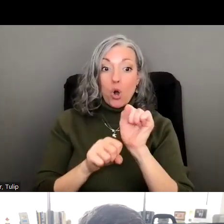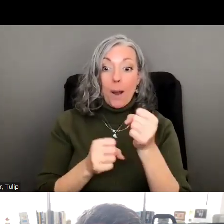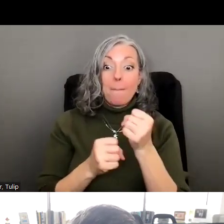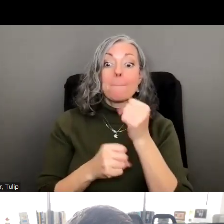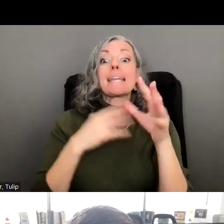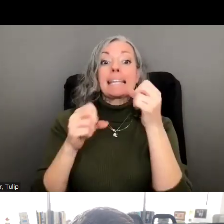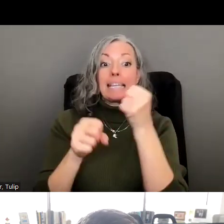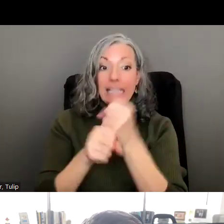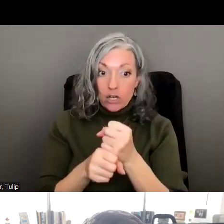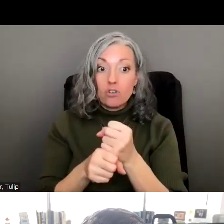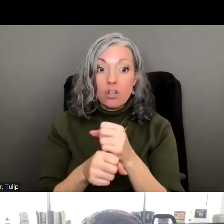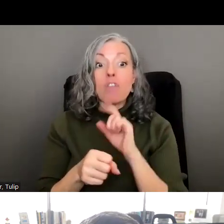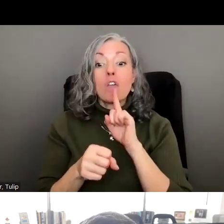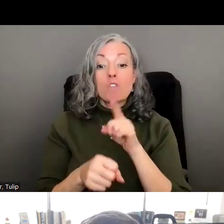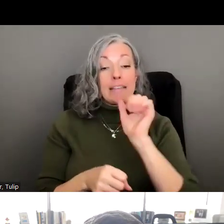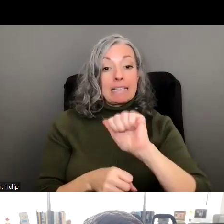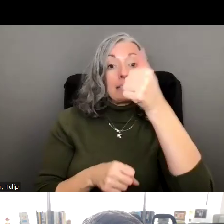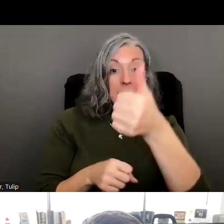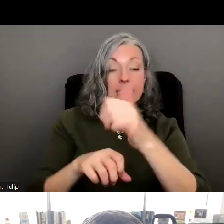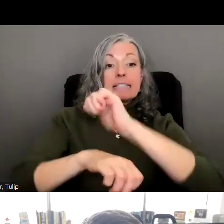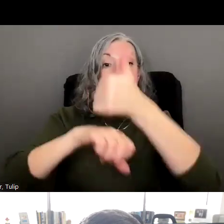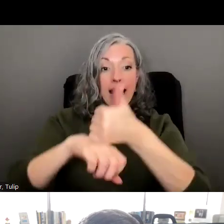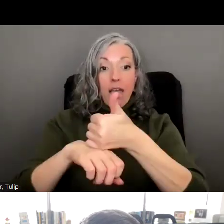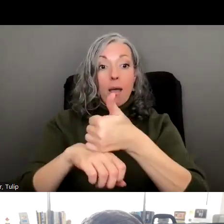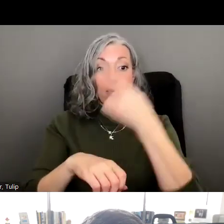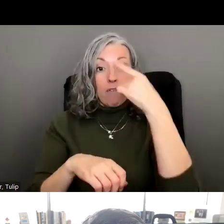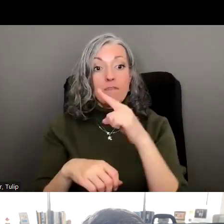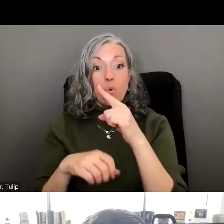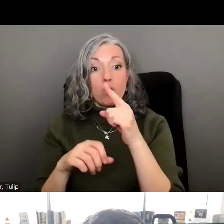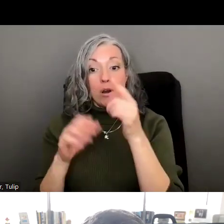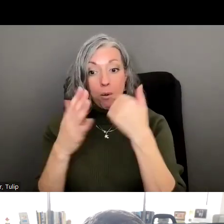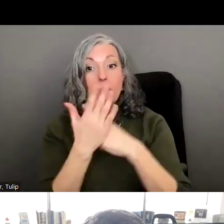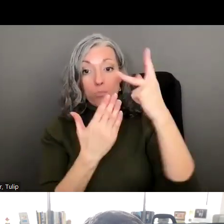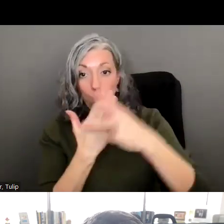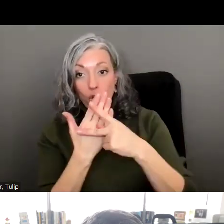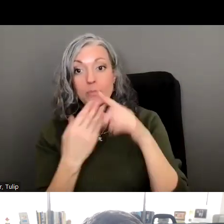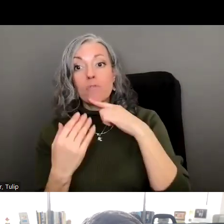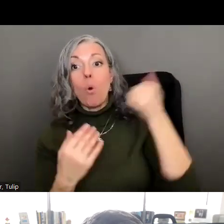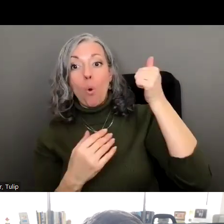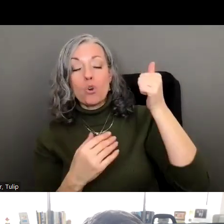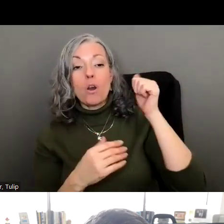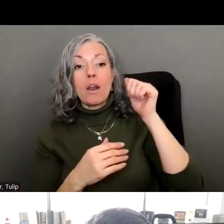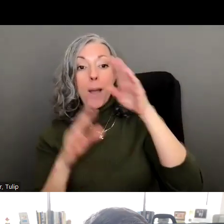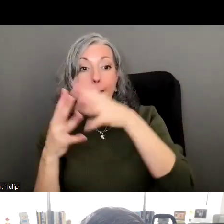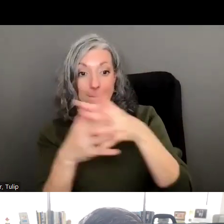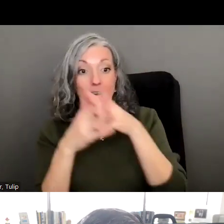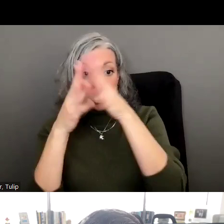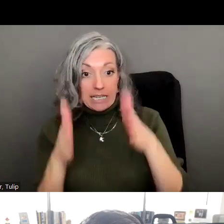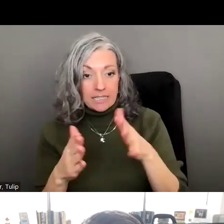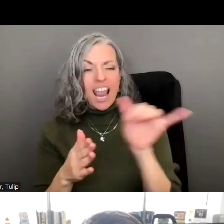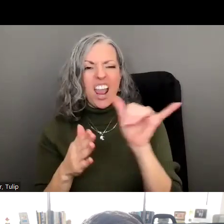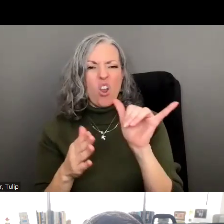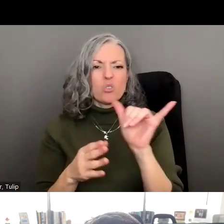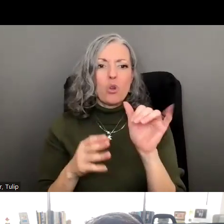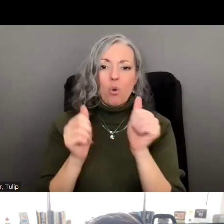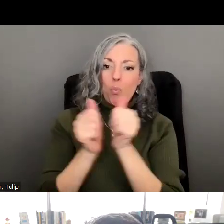both implemented the programs pursuant to the Older Americans Act, as well as the work that we've undertaken as part of the Older Californians